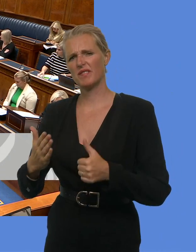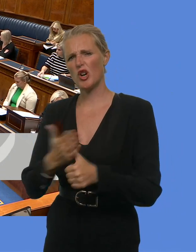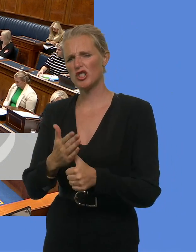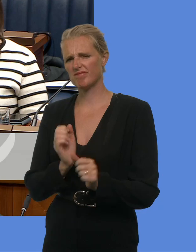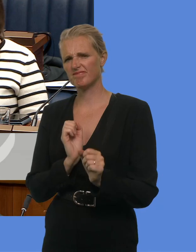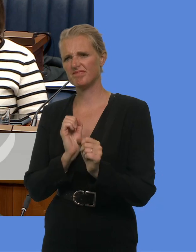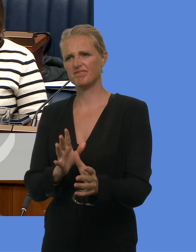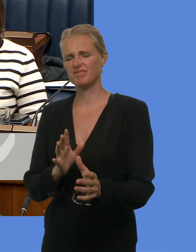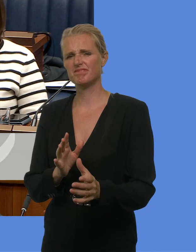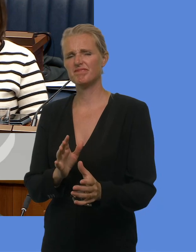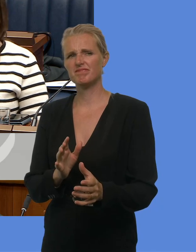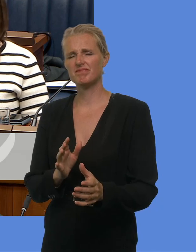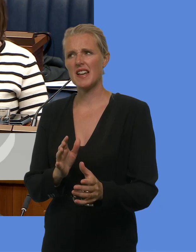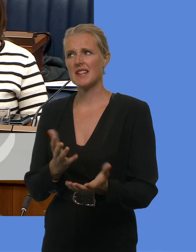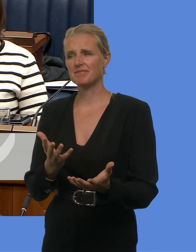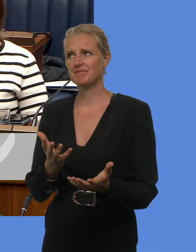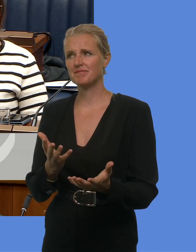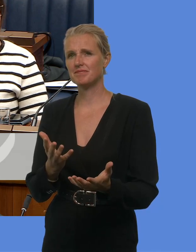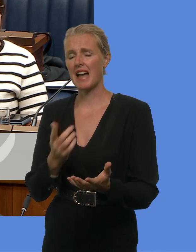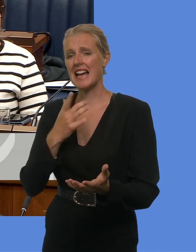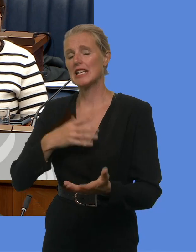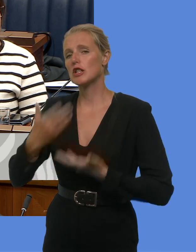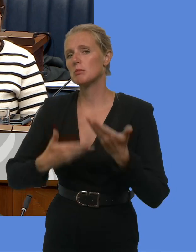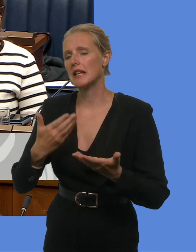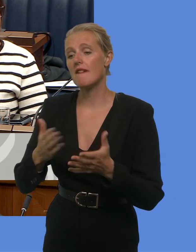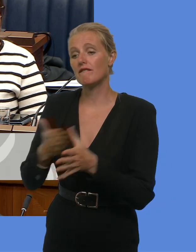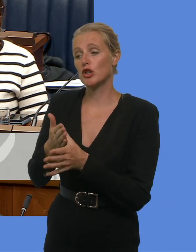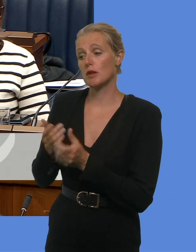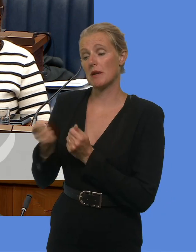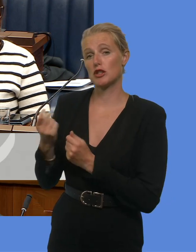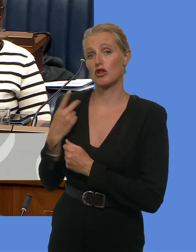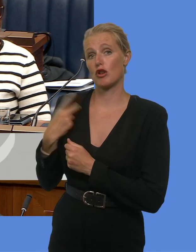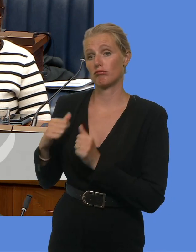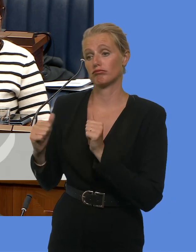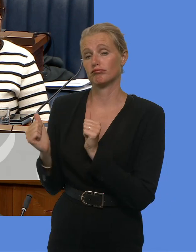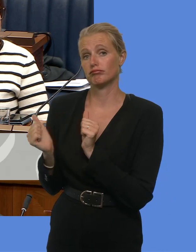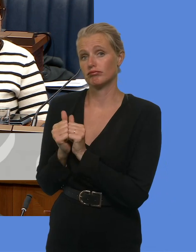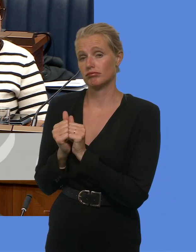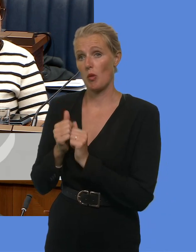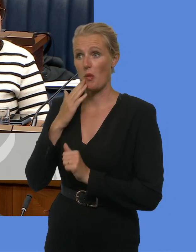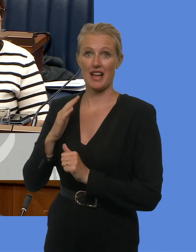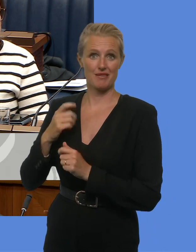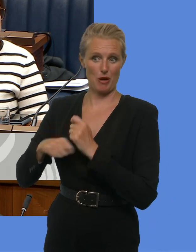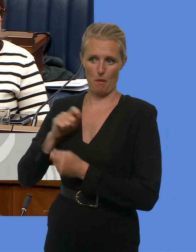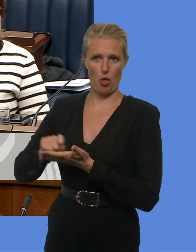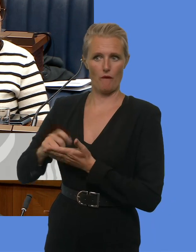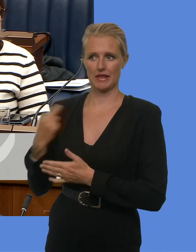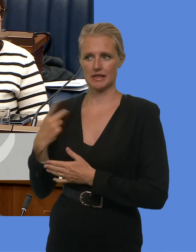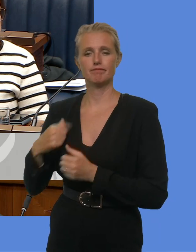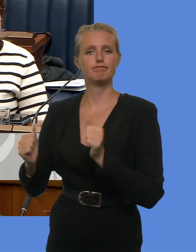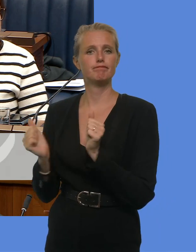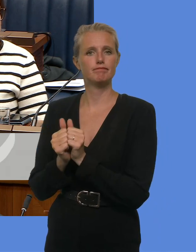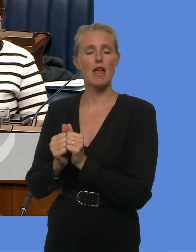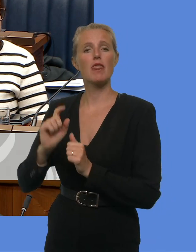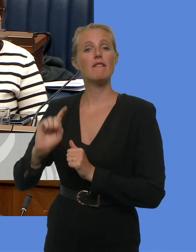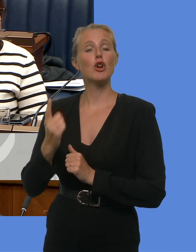express, if I may explain that the First Minister and I took off office, we had agreed to provide the committee with a copy of the first day